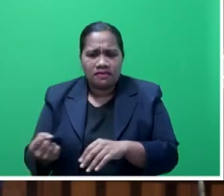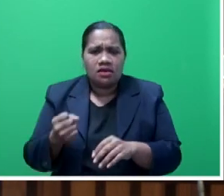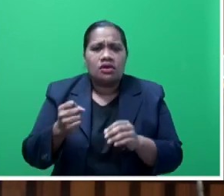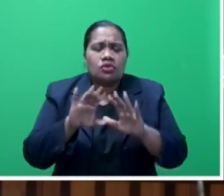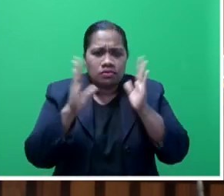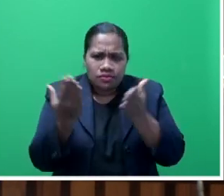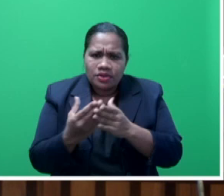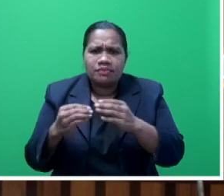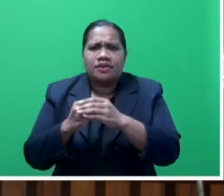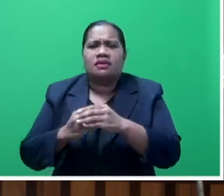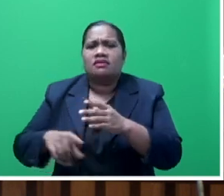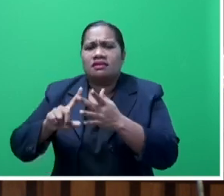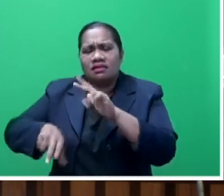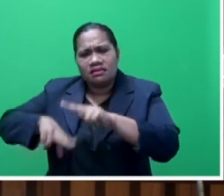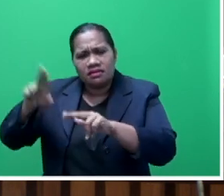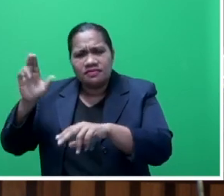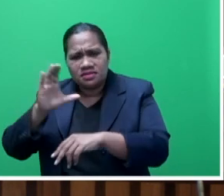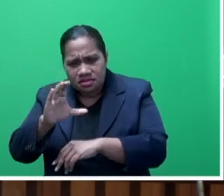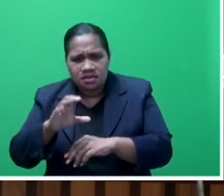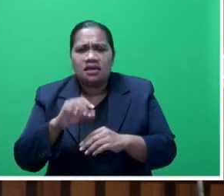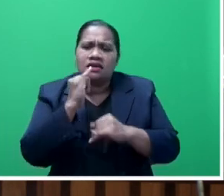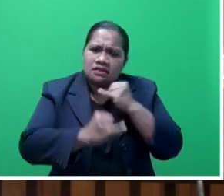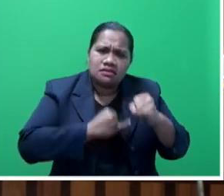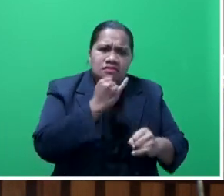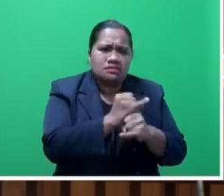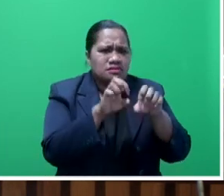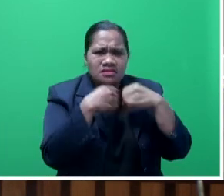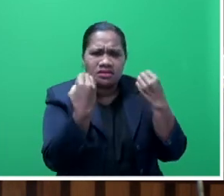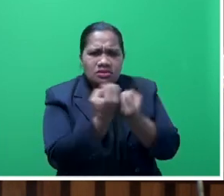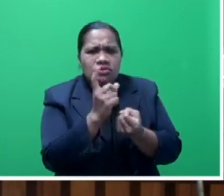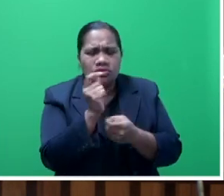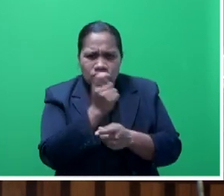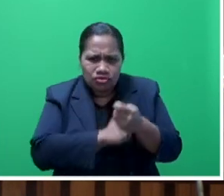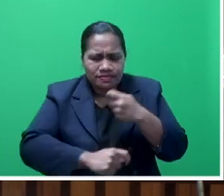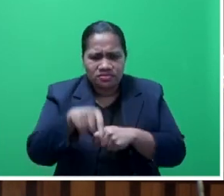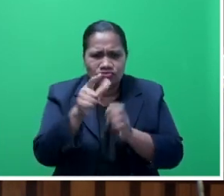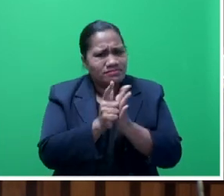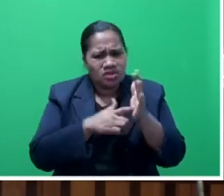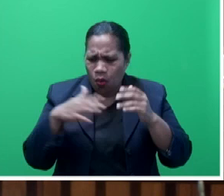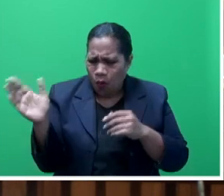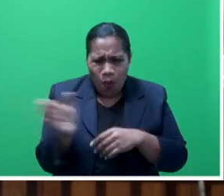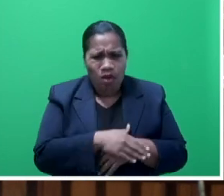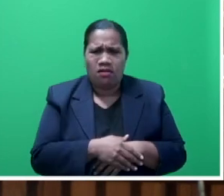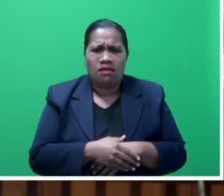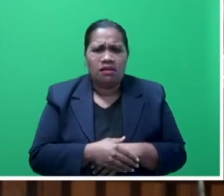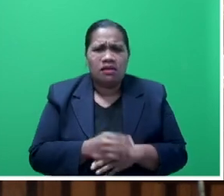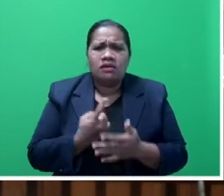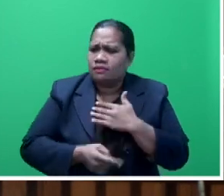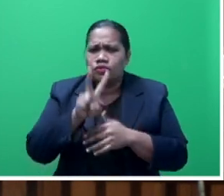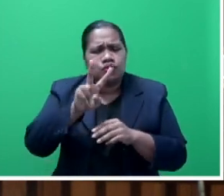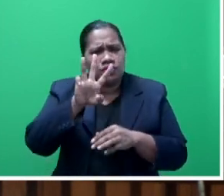we have international organizations, for example, to do with trademarks law. All of this actually has been carrying out for 2-3